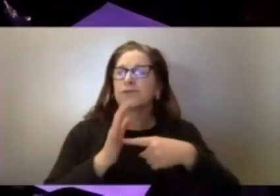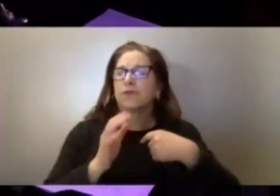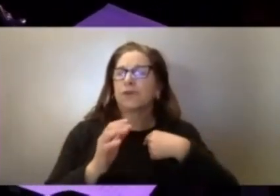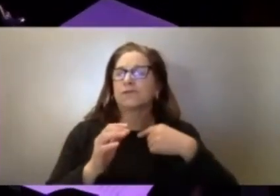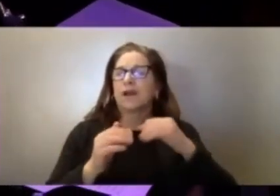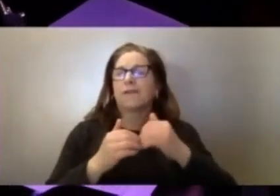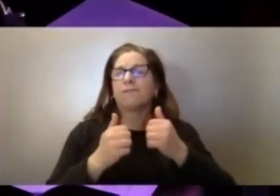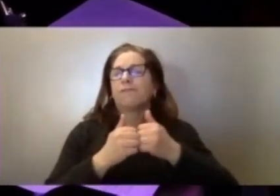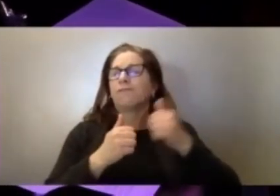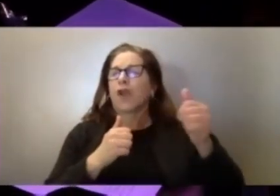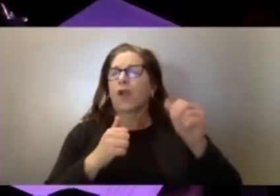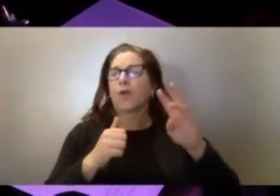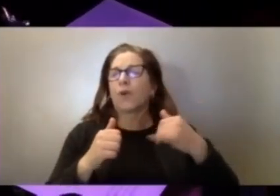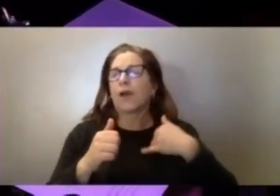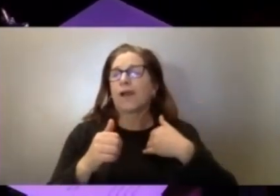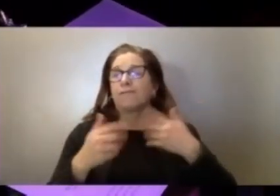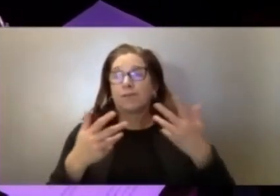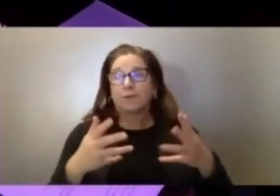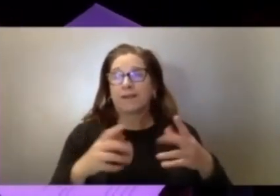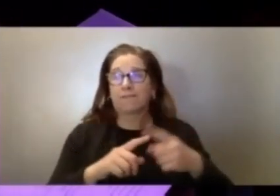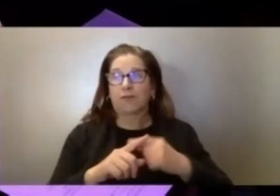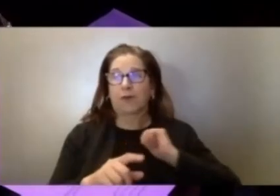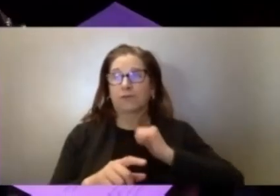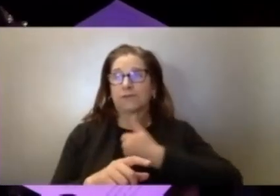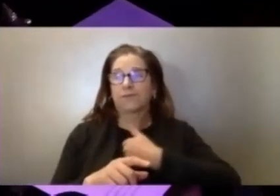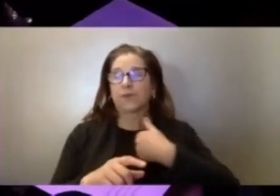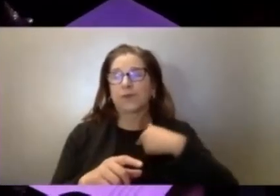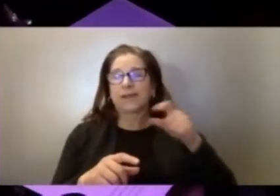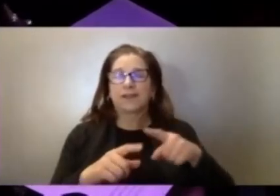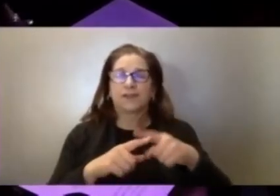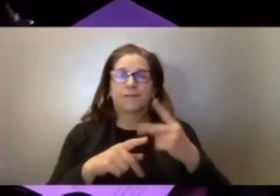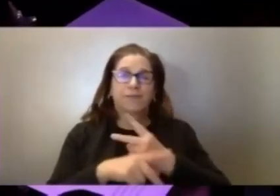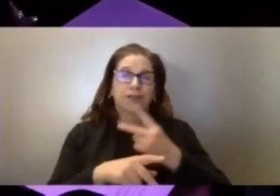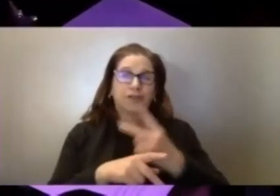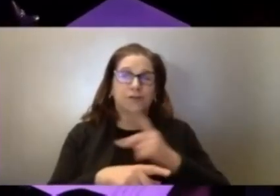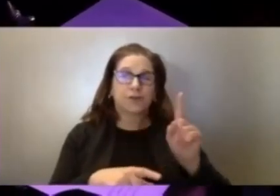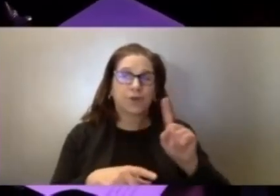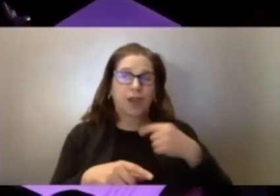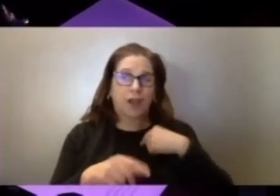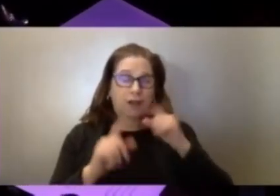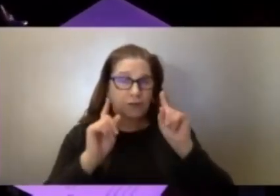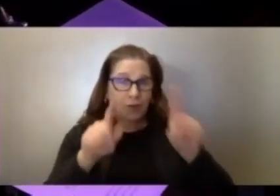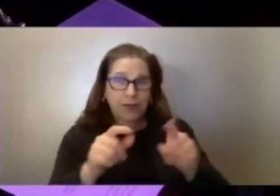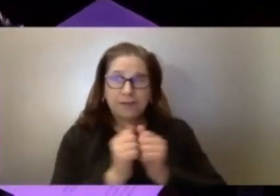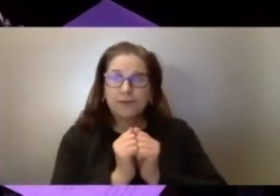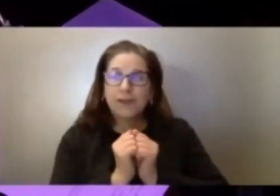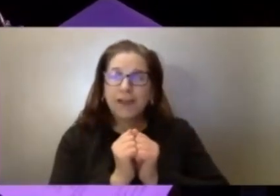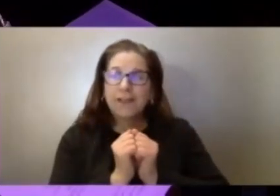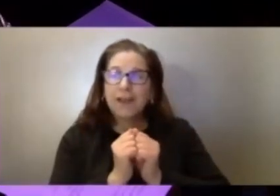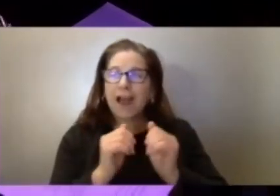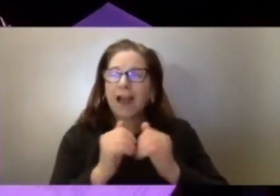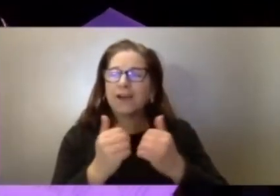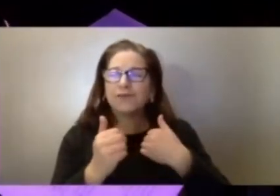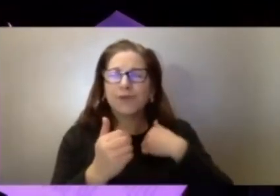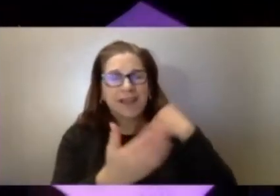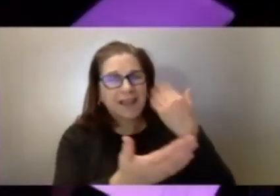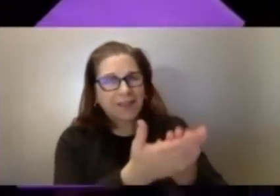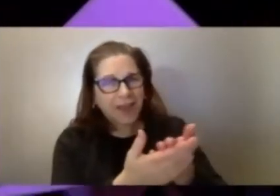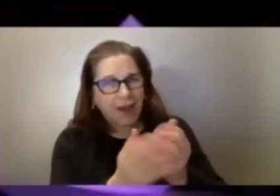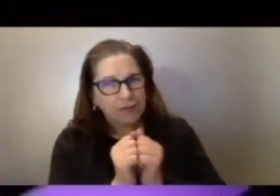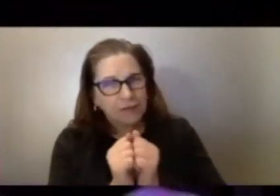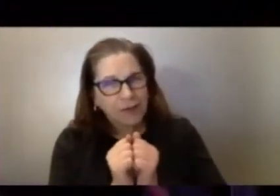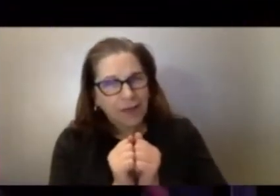has shown us just how far away we have been from ourselves. Now we need to figure out where we are going together